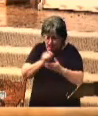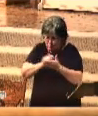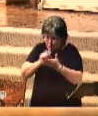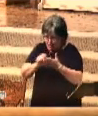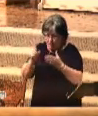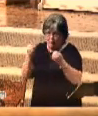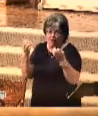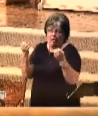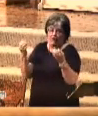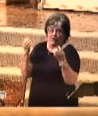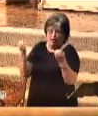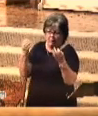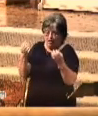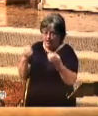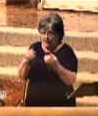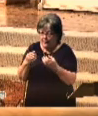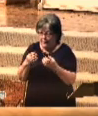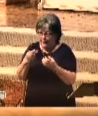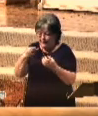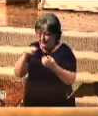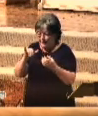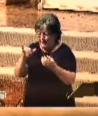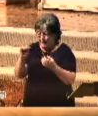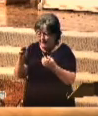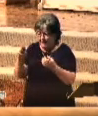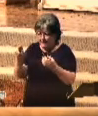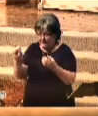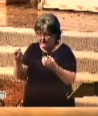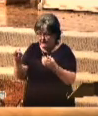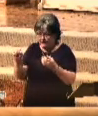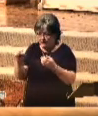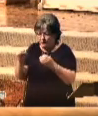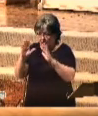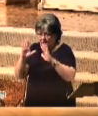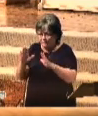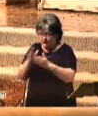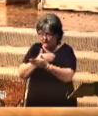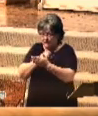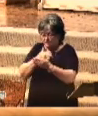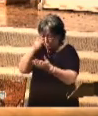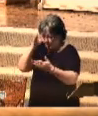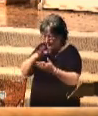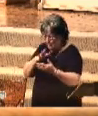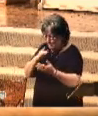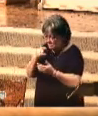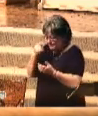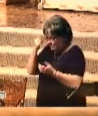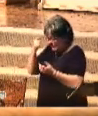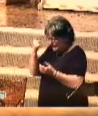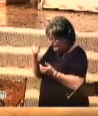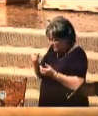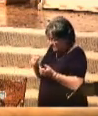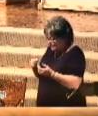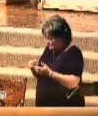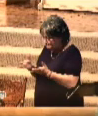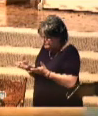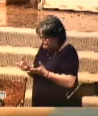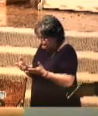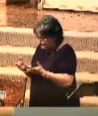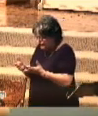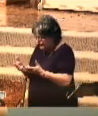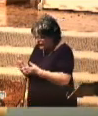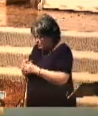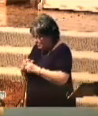of age, her parents, because of her sickness, thought that they would treat her in a certain way, and a